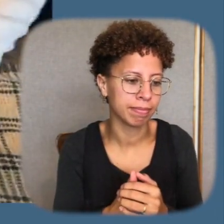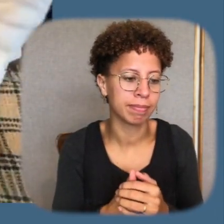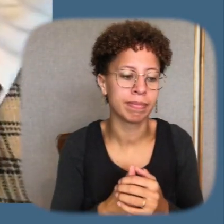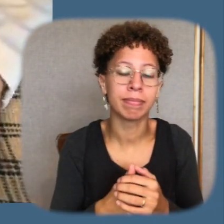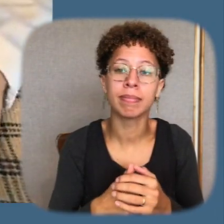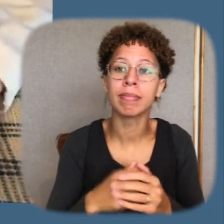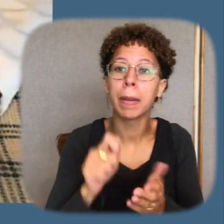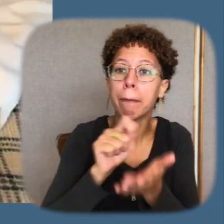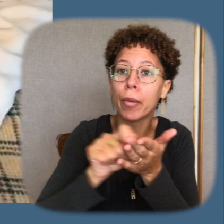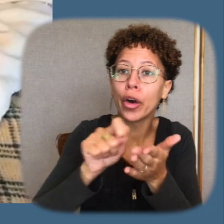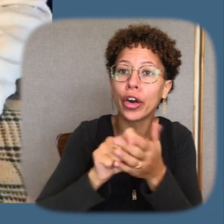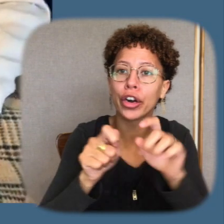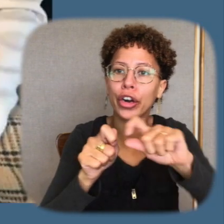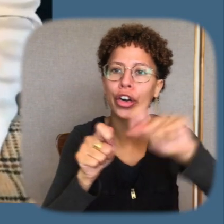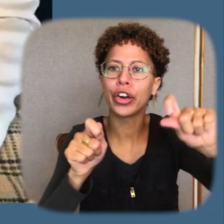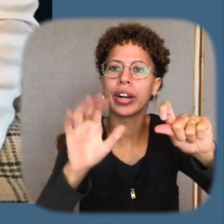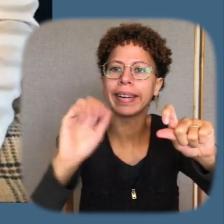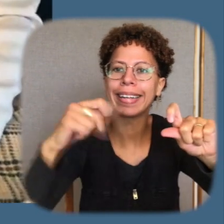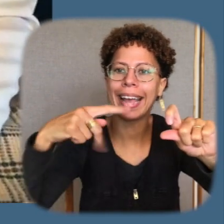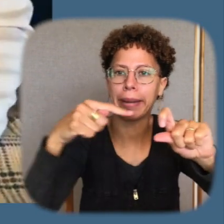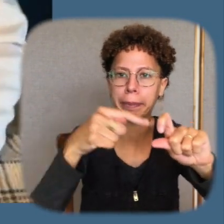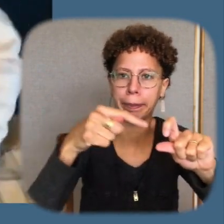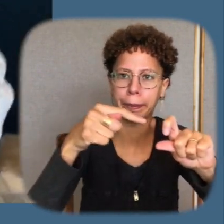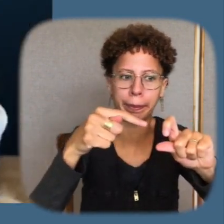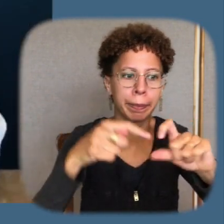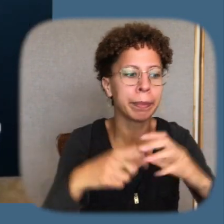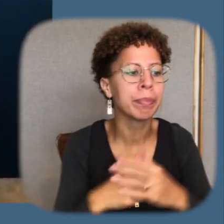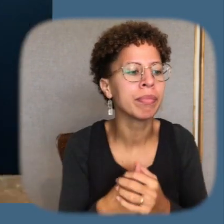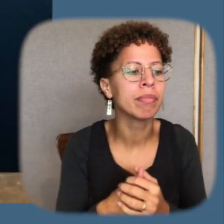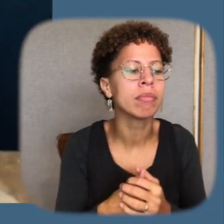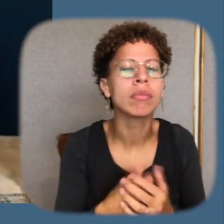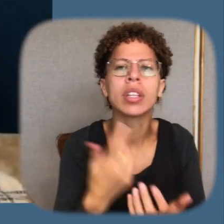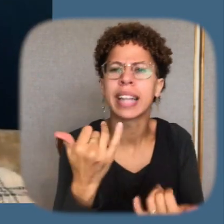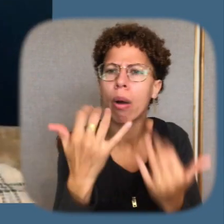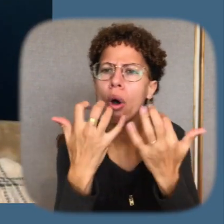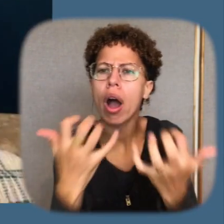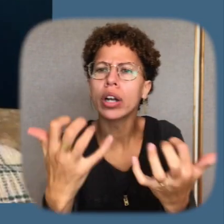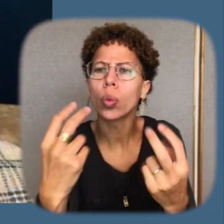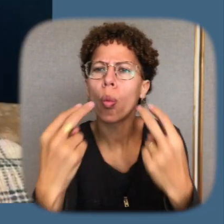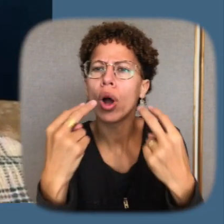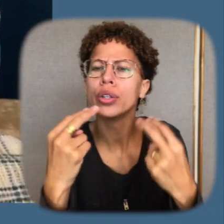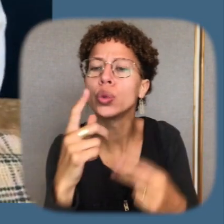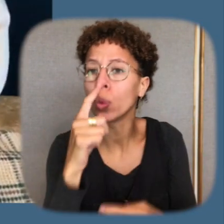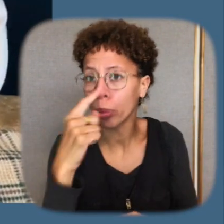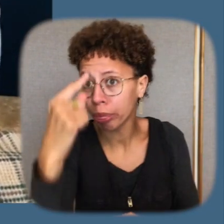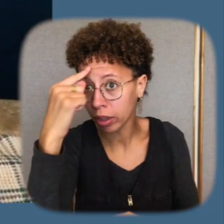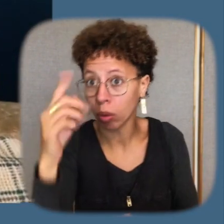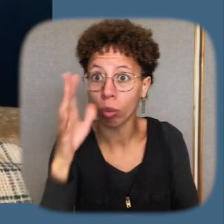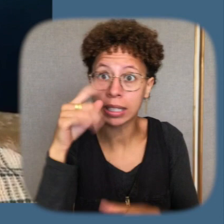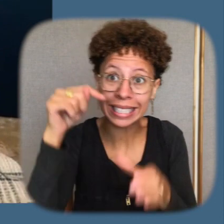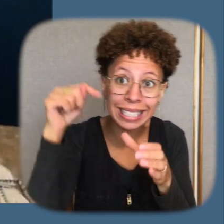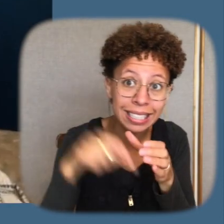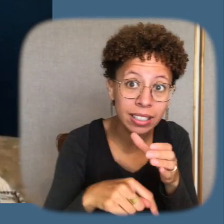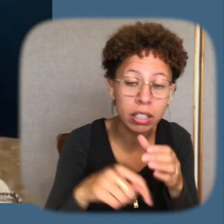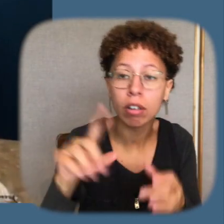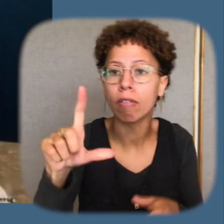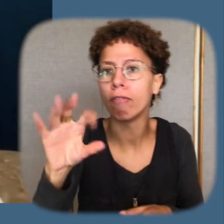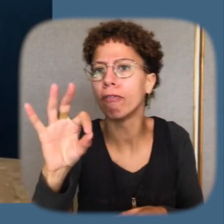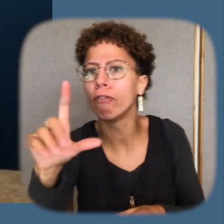Marker caps. Marker caps. So we need to know from our audience who thinks the marker caps will sink or float.